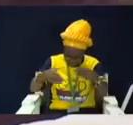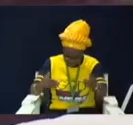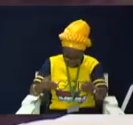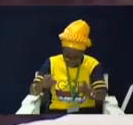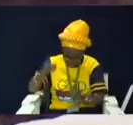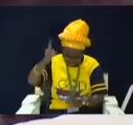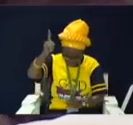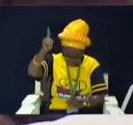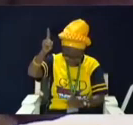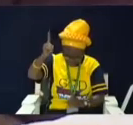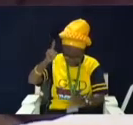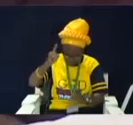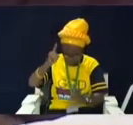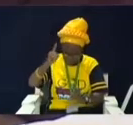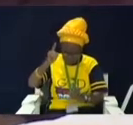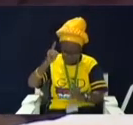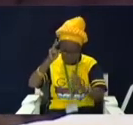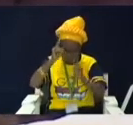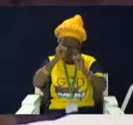We give you